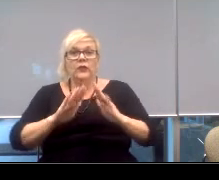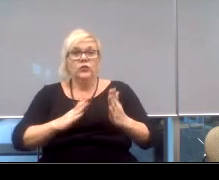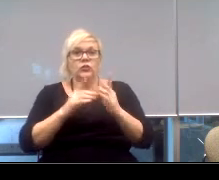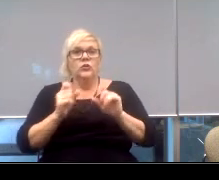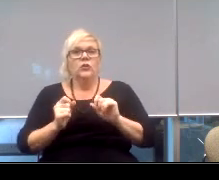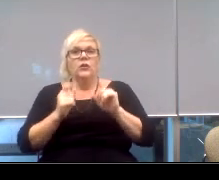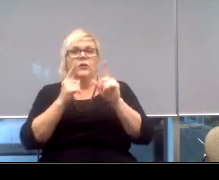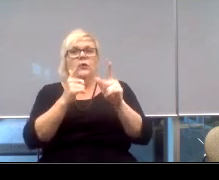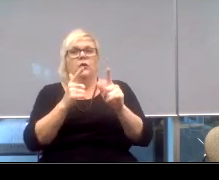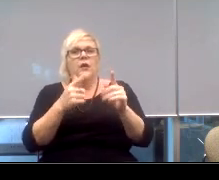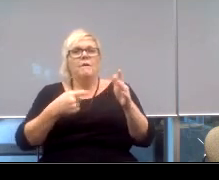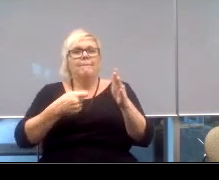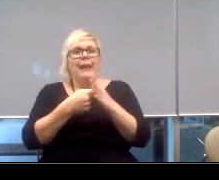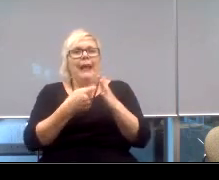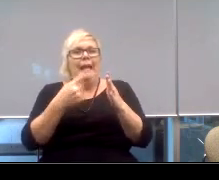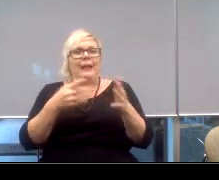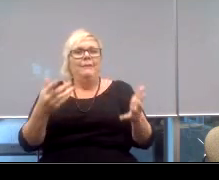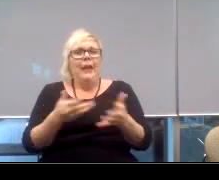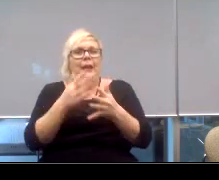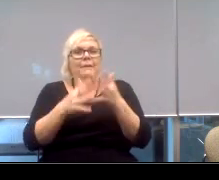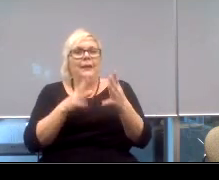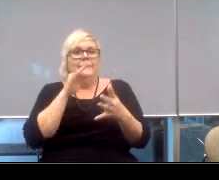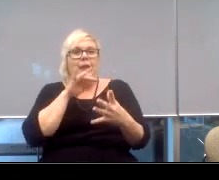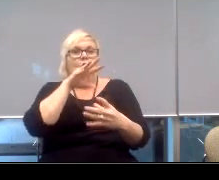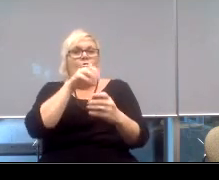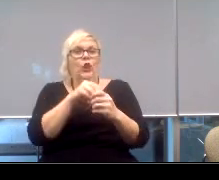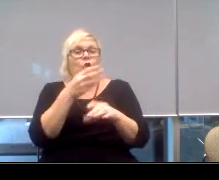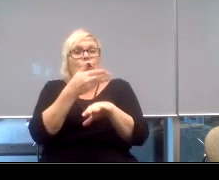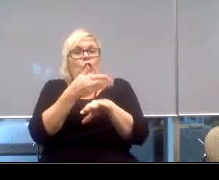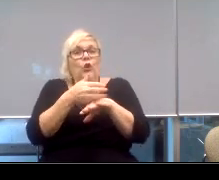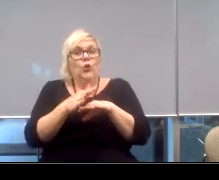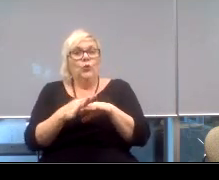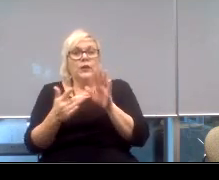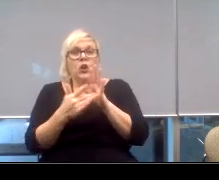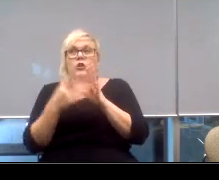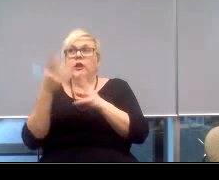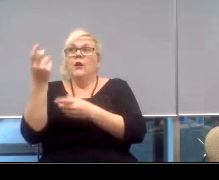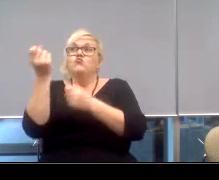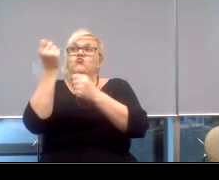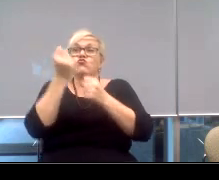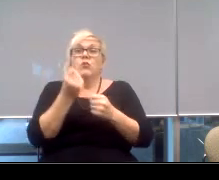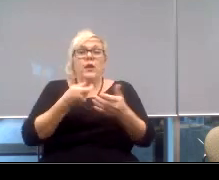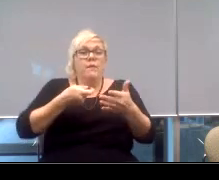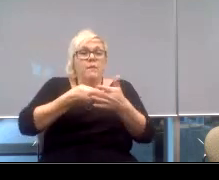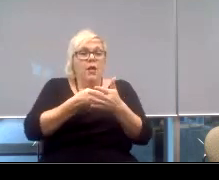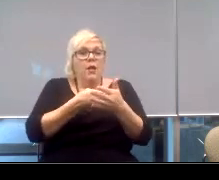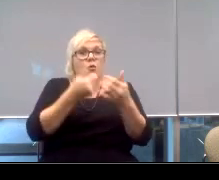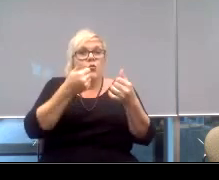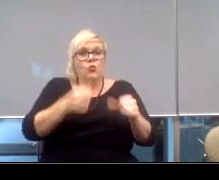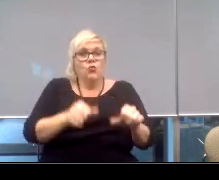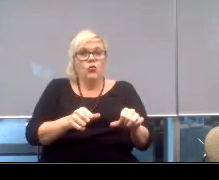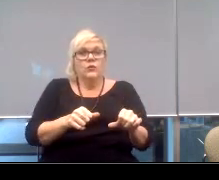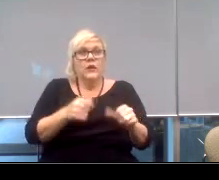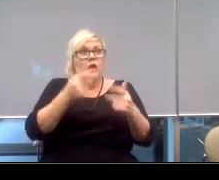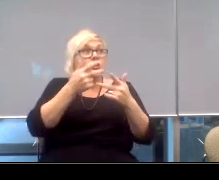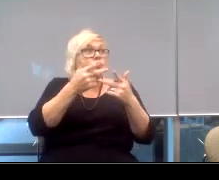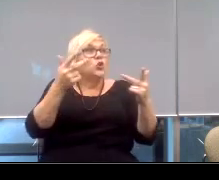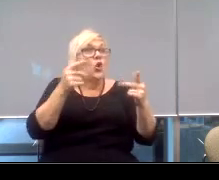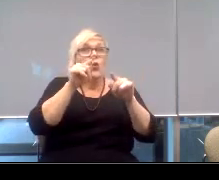play, allowing new AT and digital technologies to be brought to the space and explored with participants and